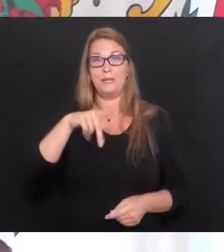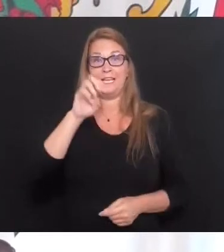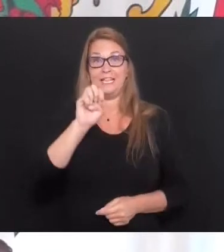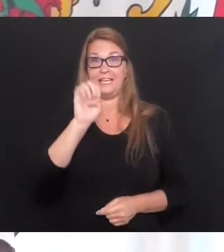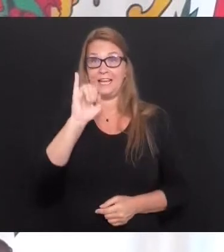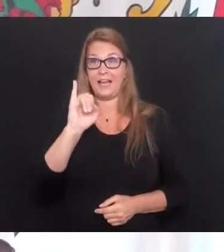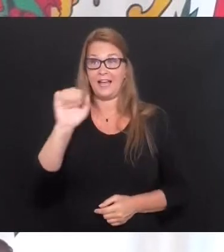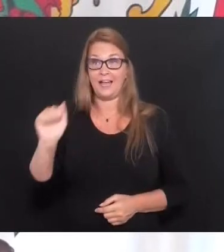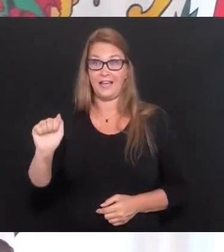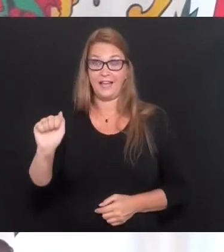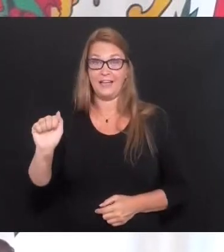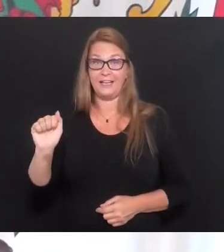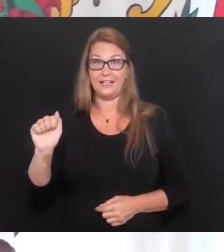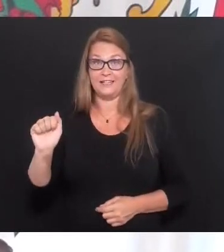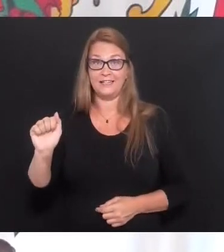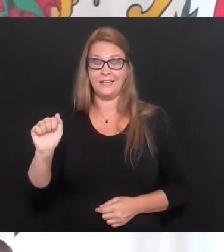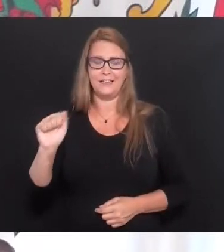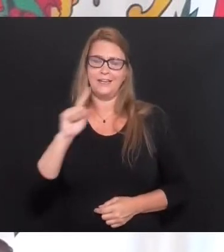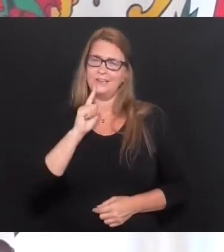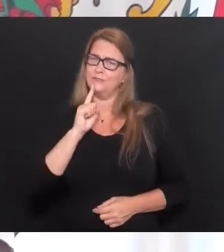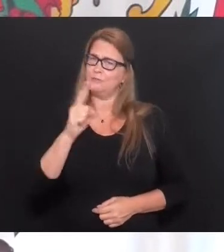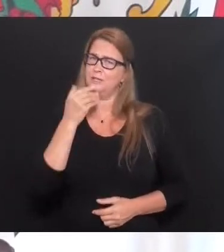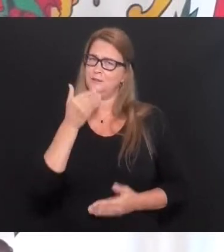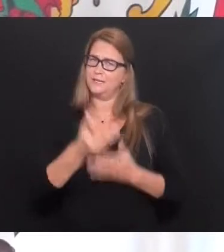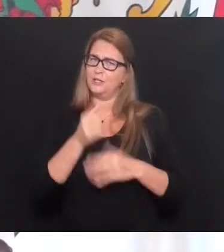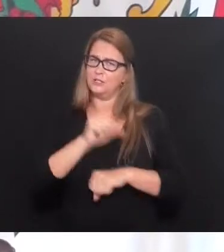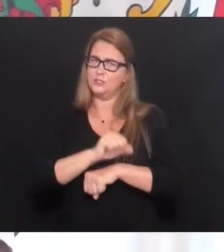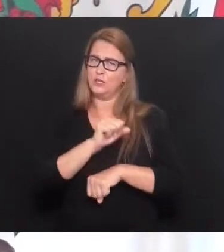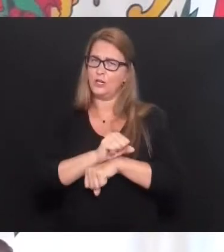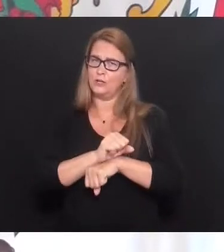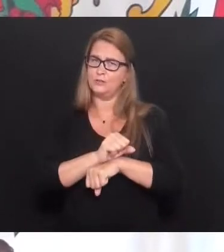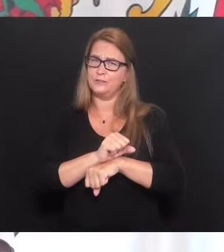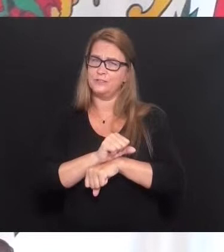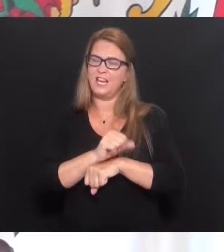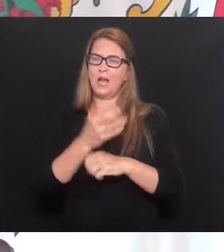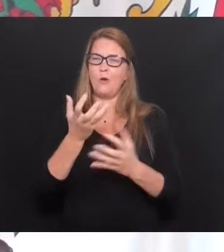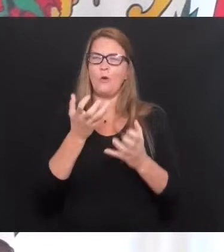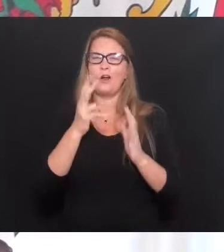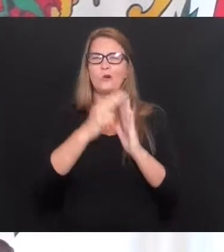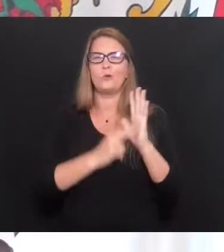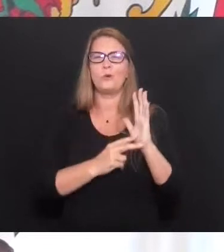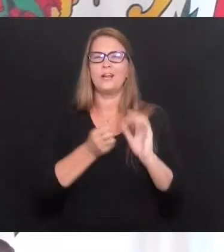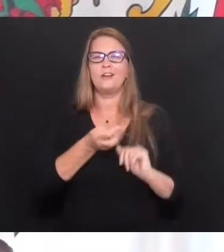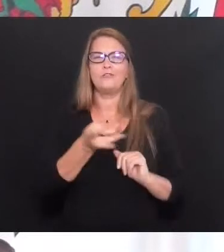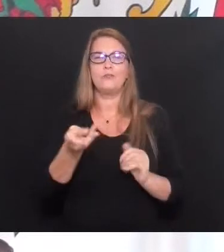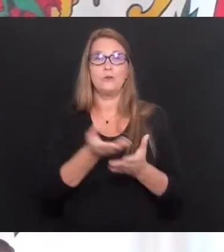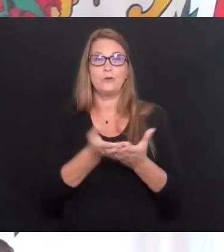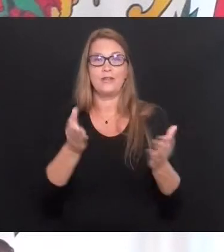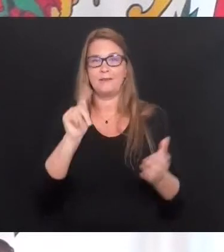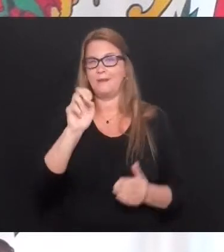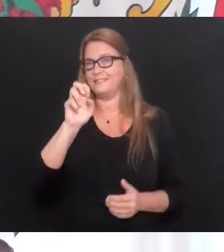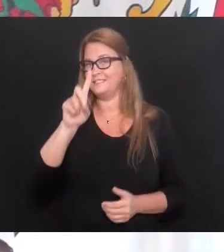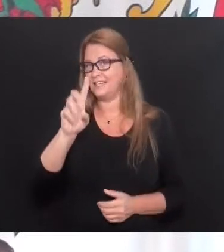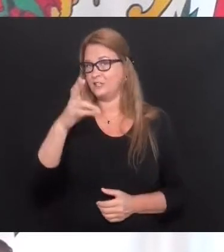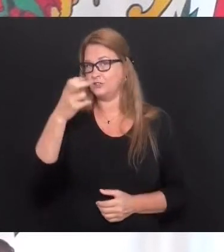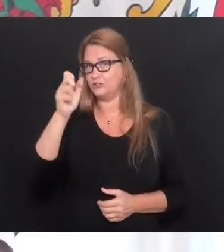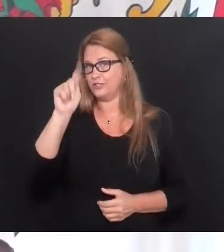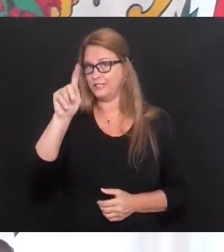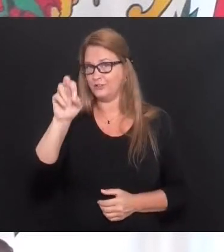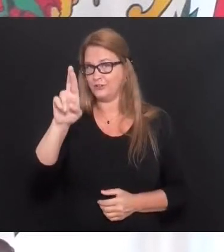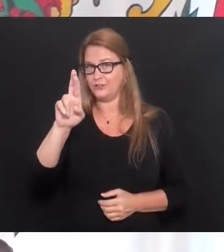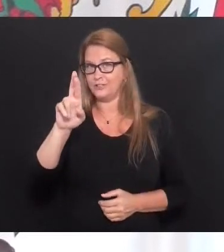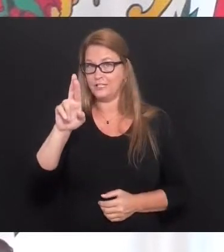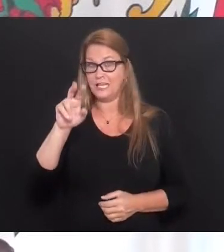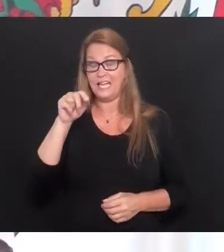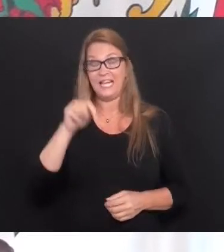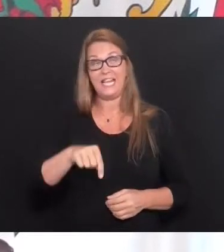you know, and he's done an incredible job. I want to read to you just a couple of things about Ted Cheatham. You know, he's been at this